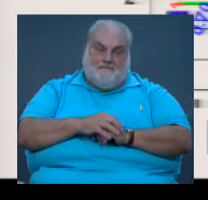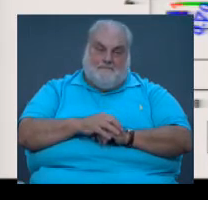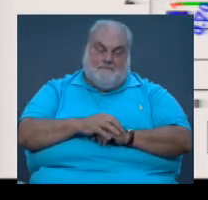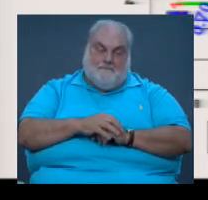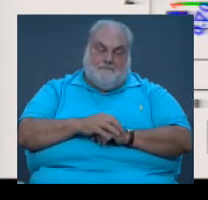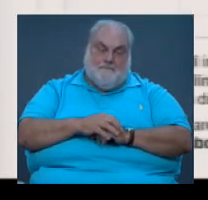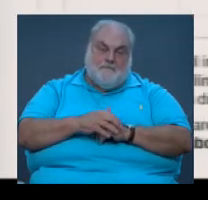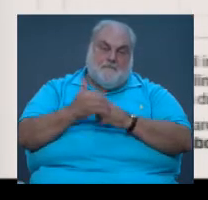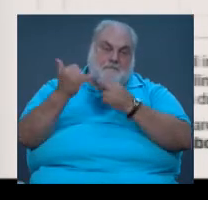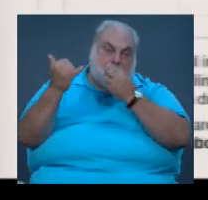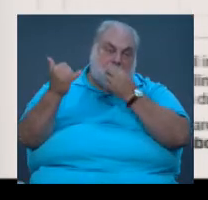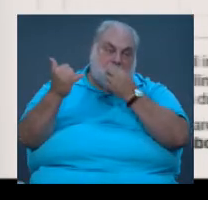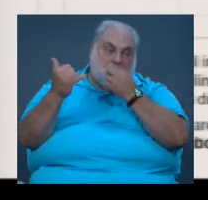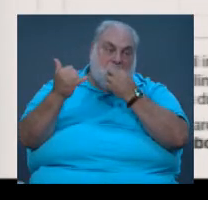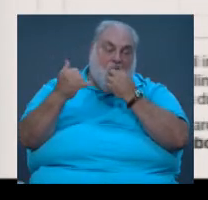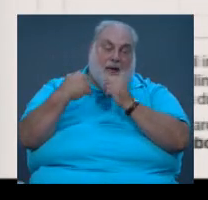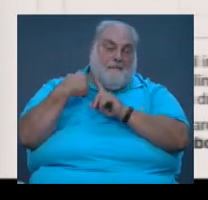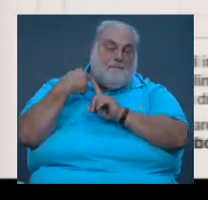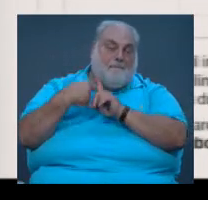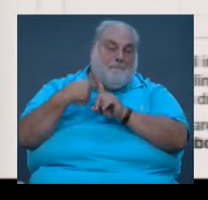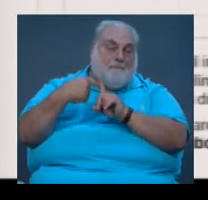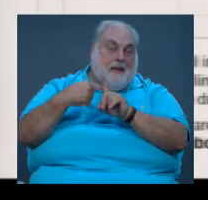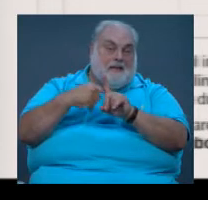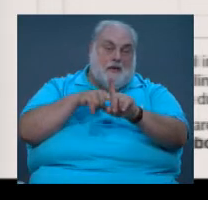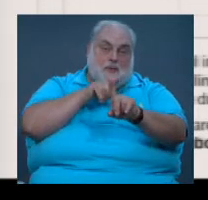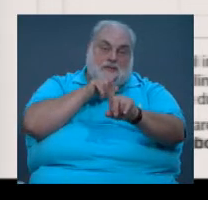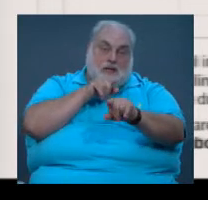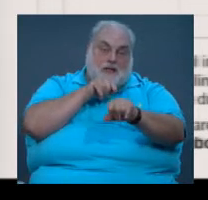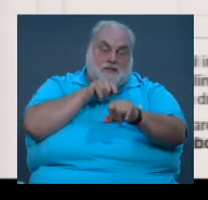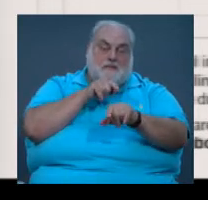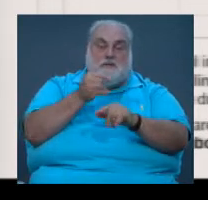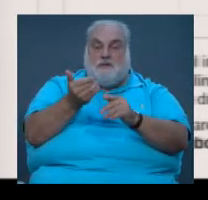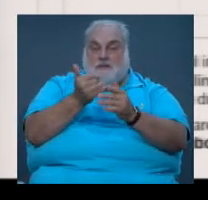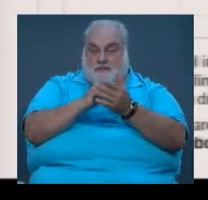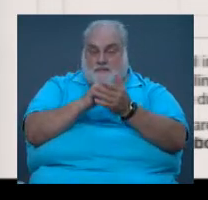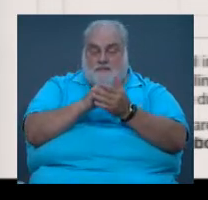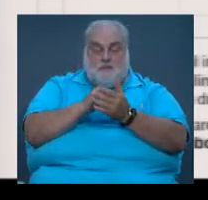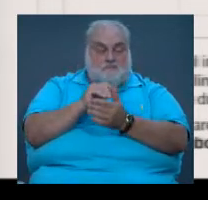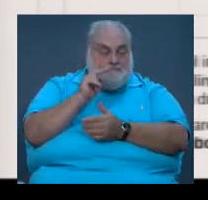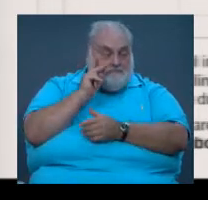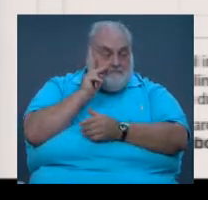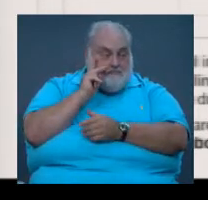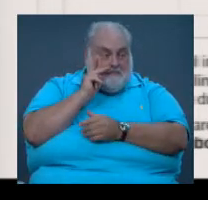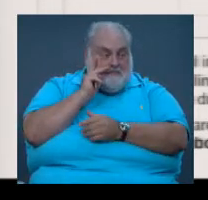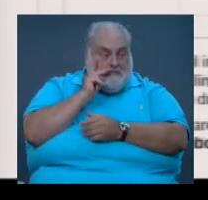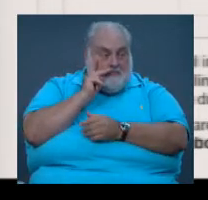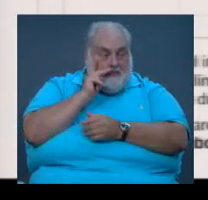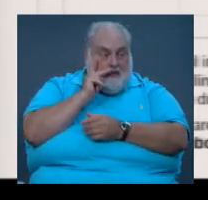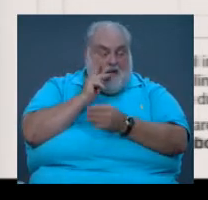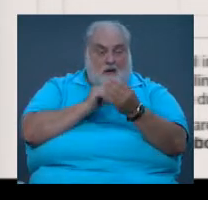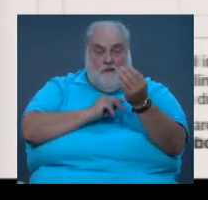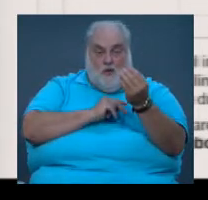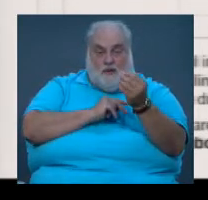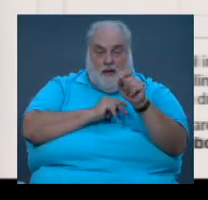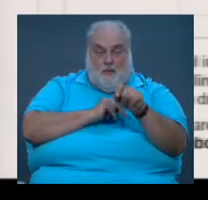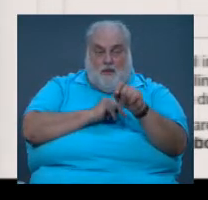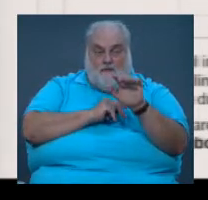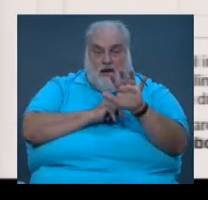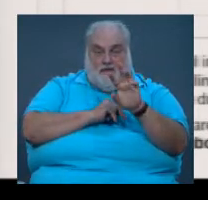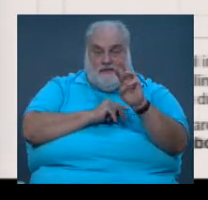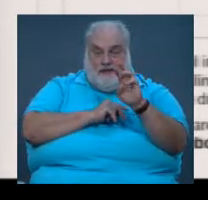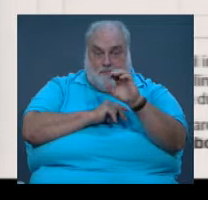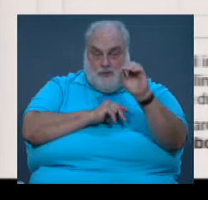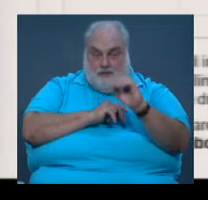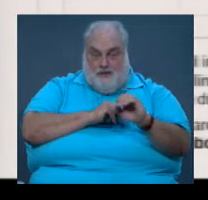The next slide shows the monthly results. So again, you see the 14.56% for